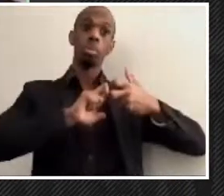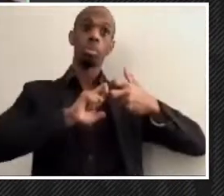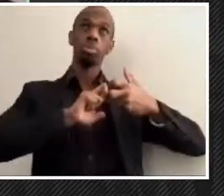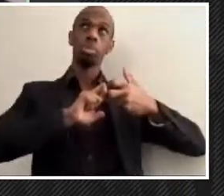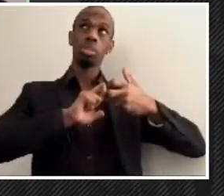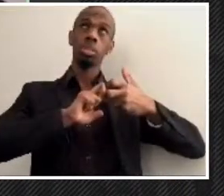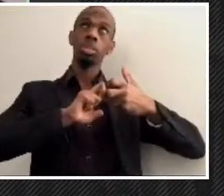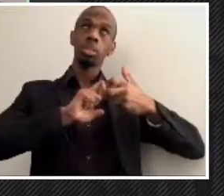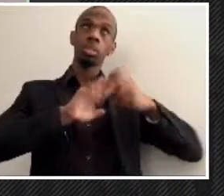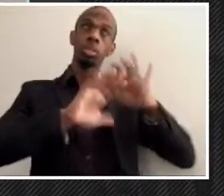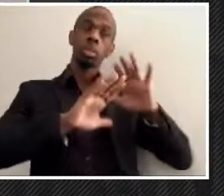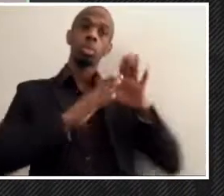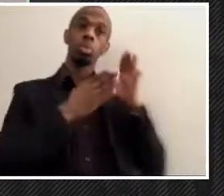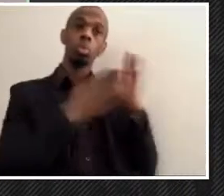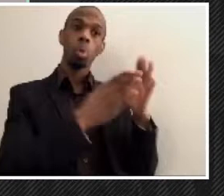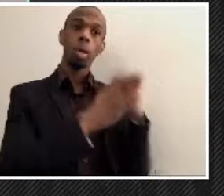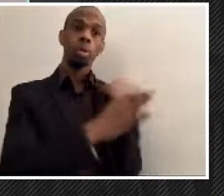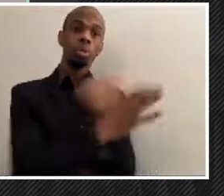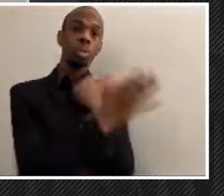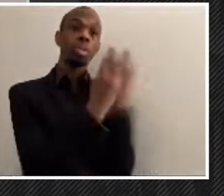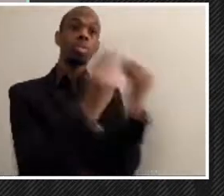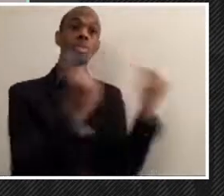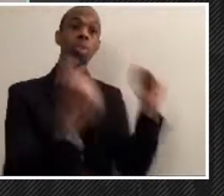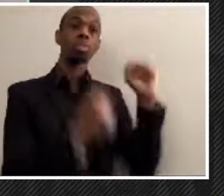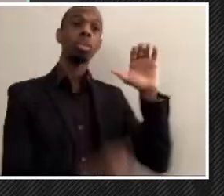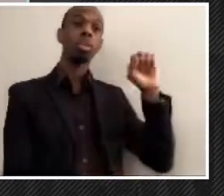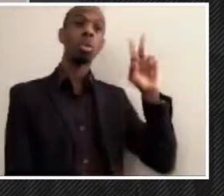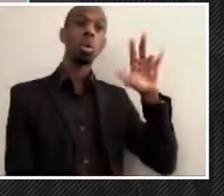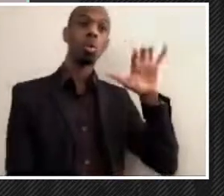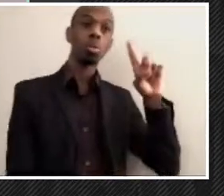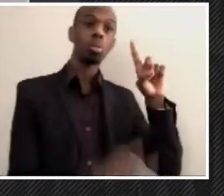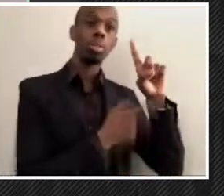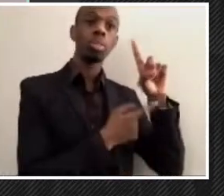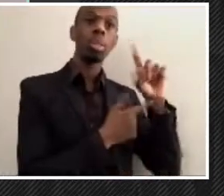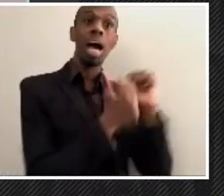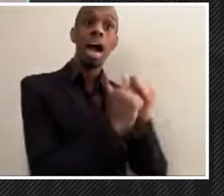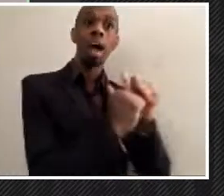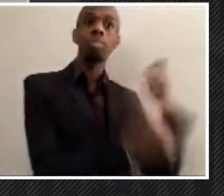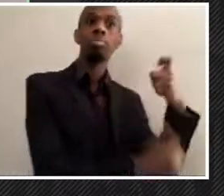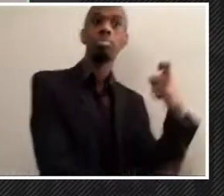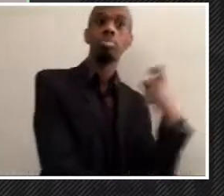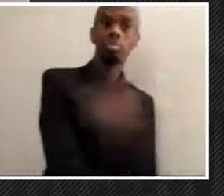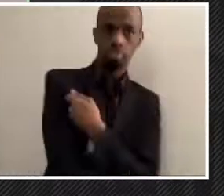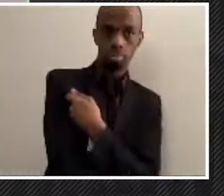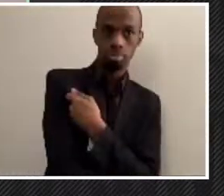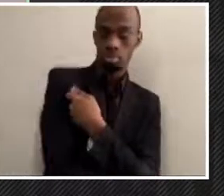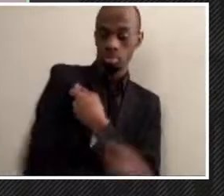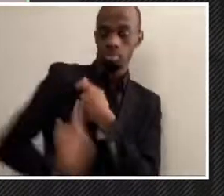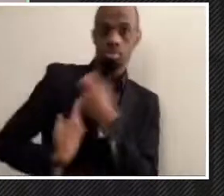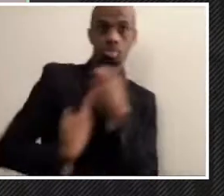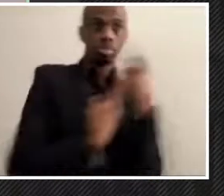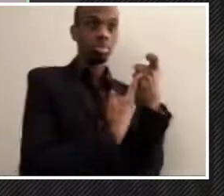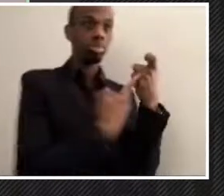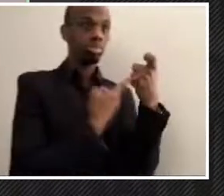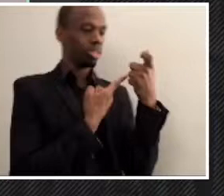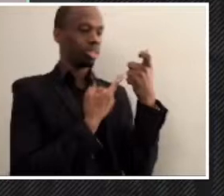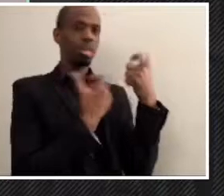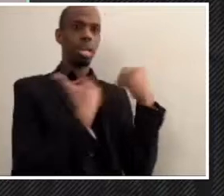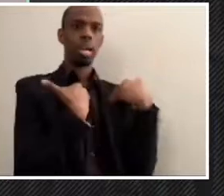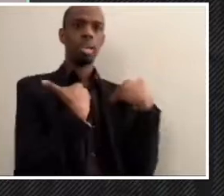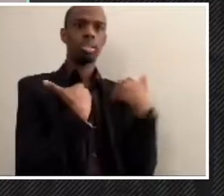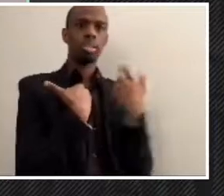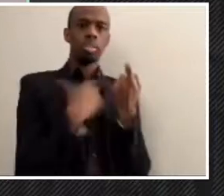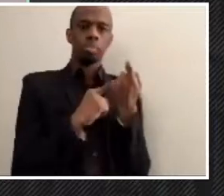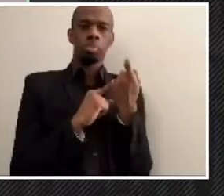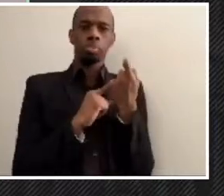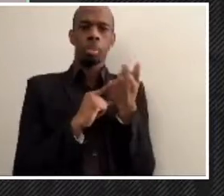the way we're solving COVID is through a vaccination, which includes just a little piece of the